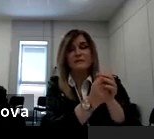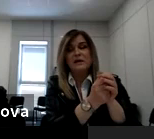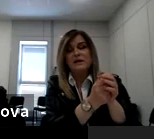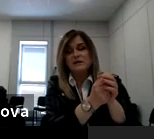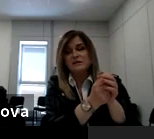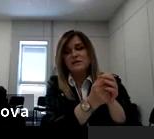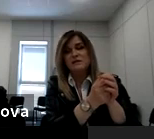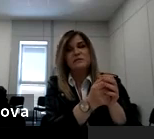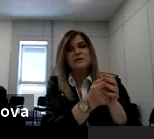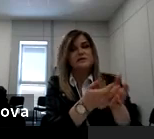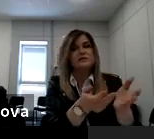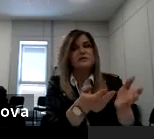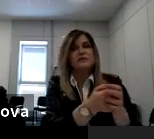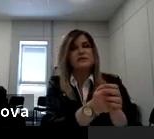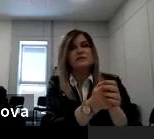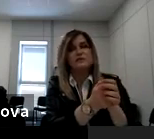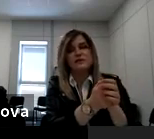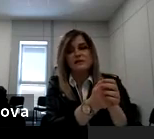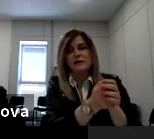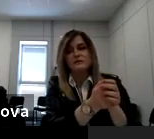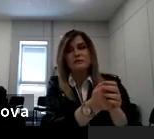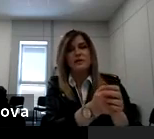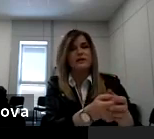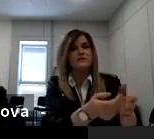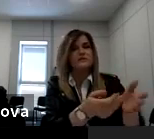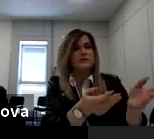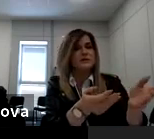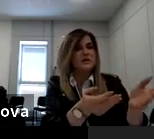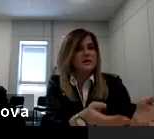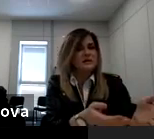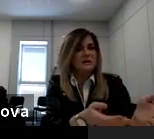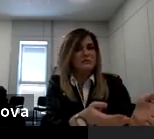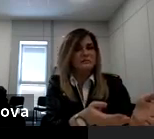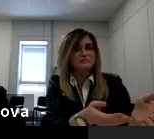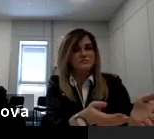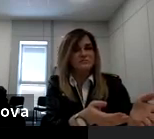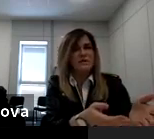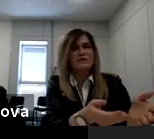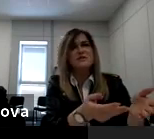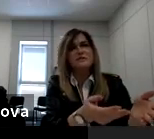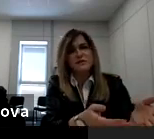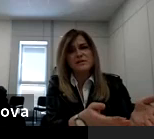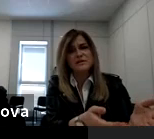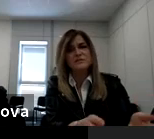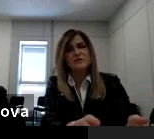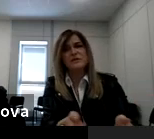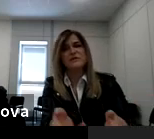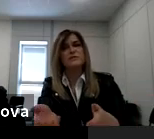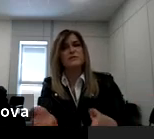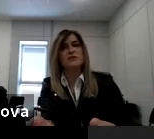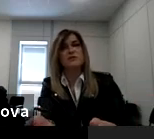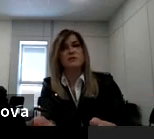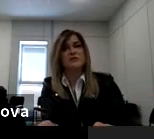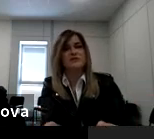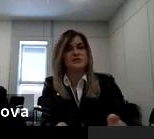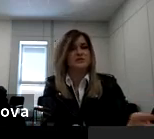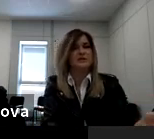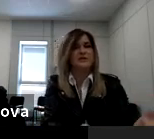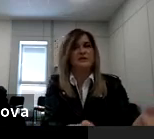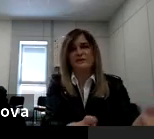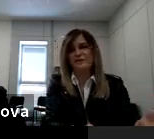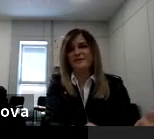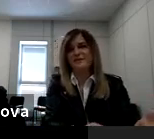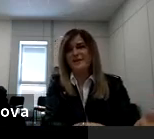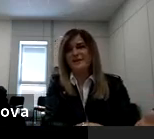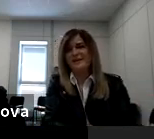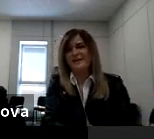degrees. It is needed because, it's real life. We have some differences between the project documentation